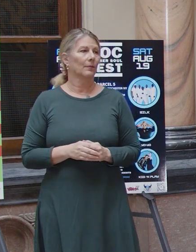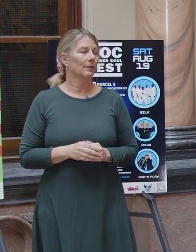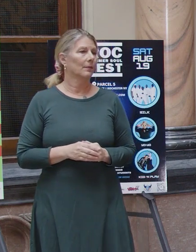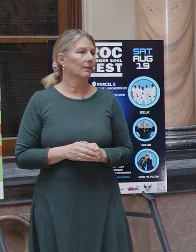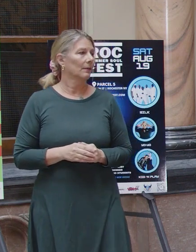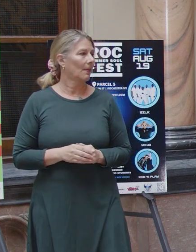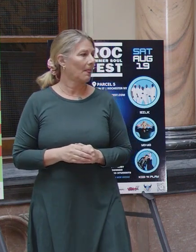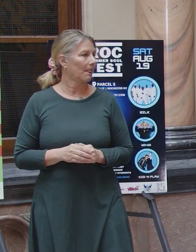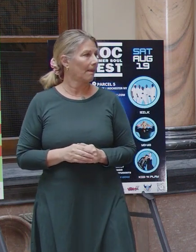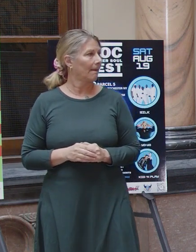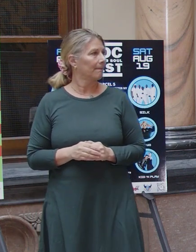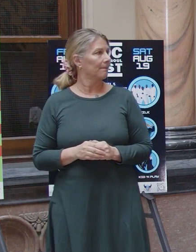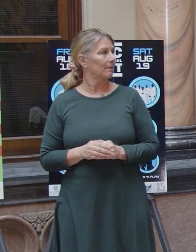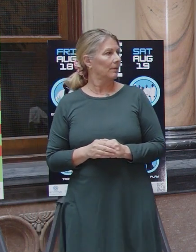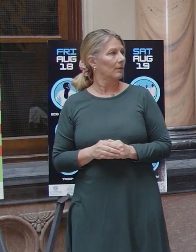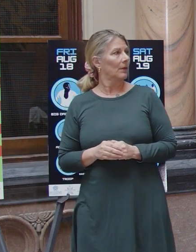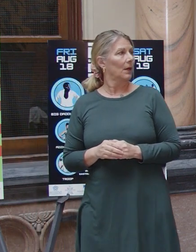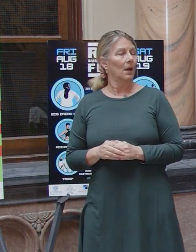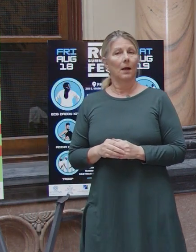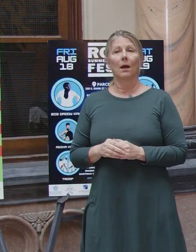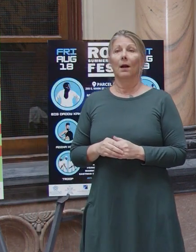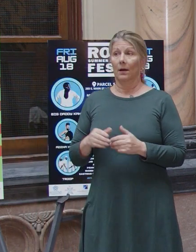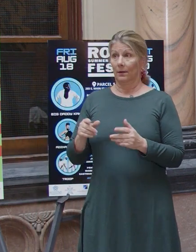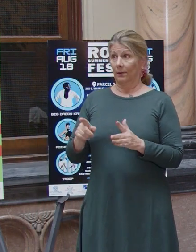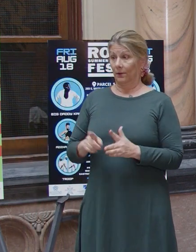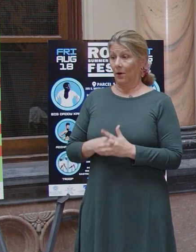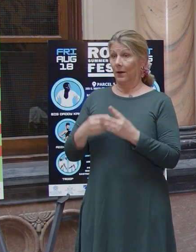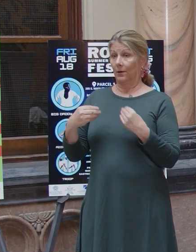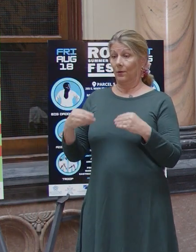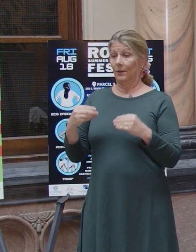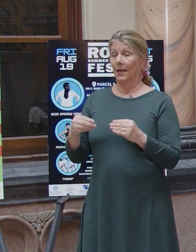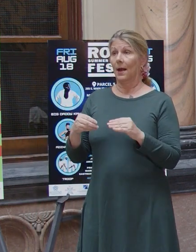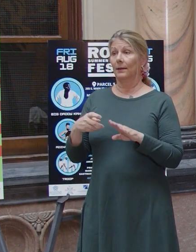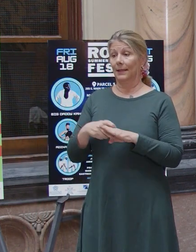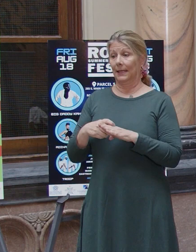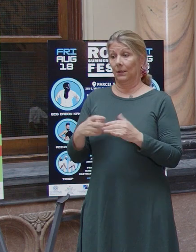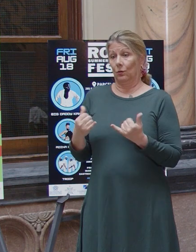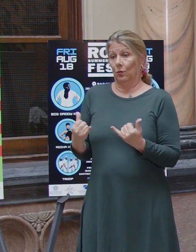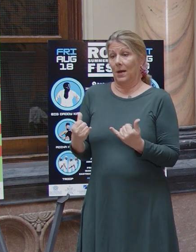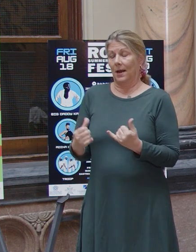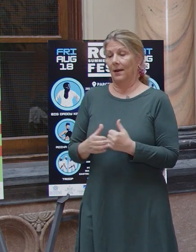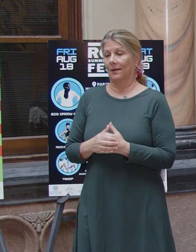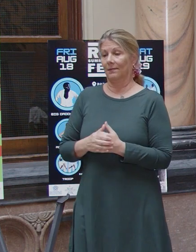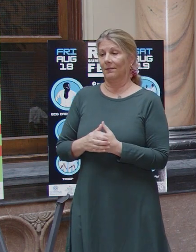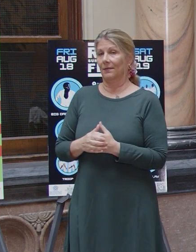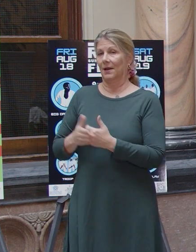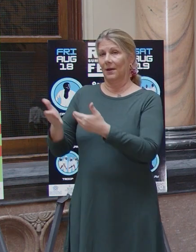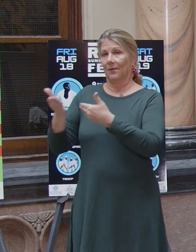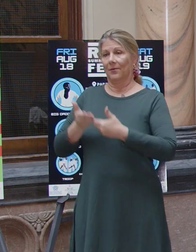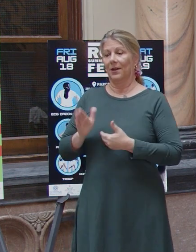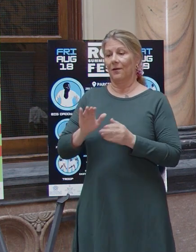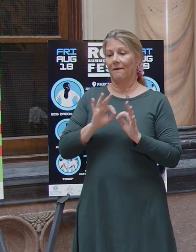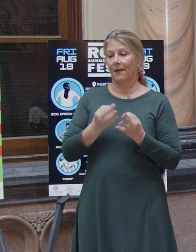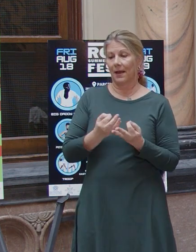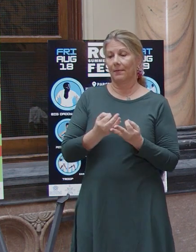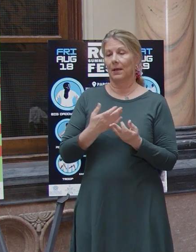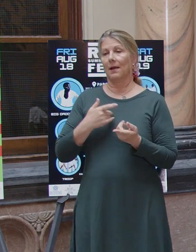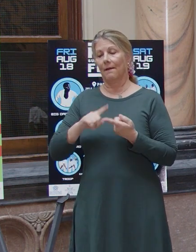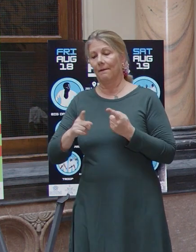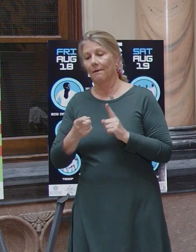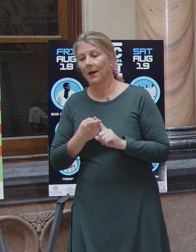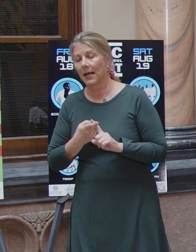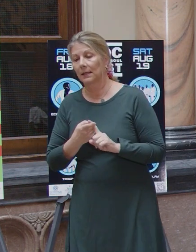The only other thing I want to say is, again, tickets are on sale today. Bring your family and friends to the Rock Summer